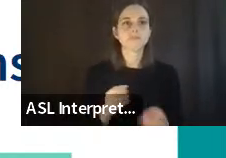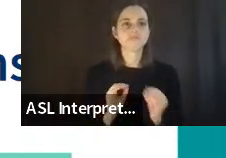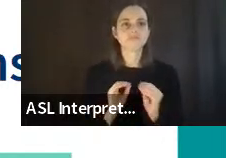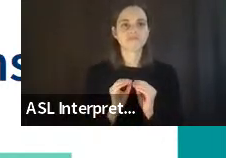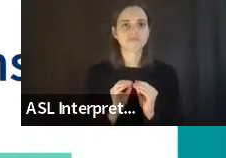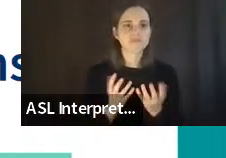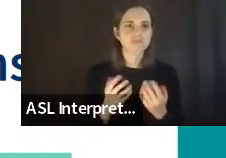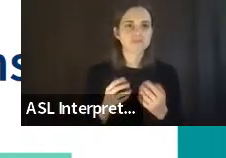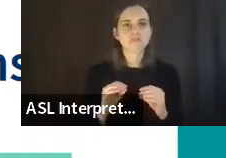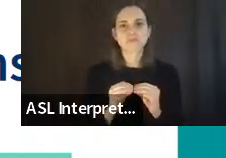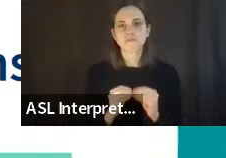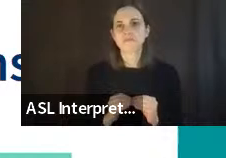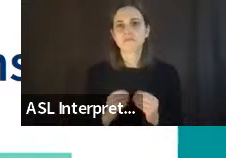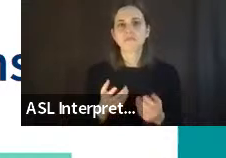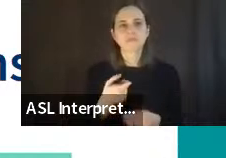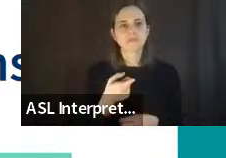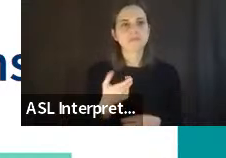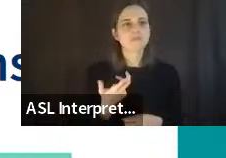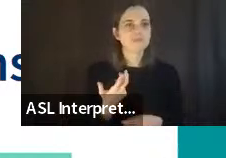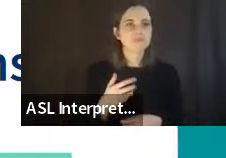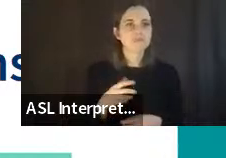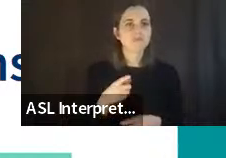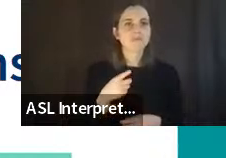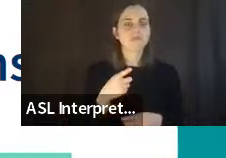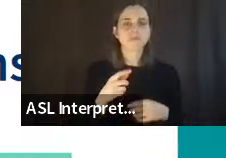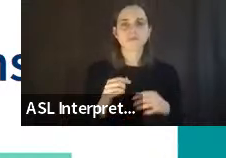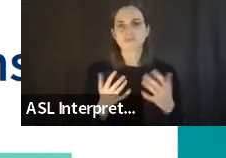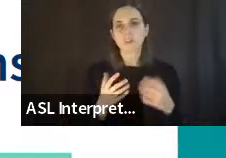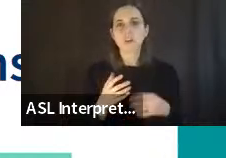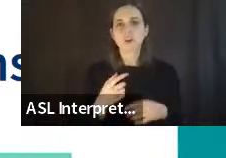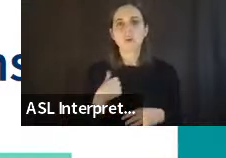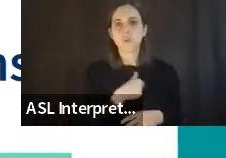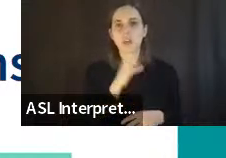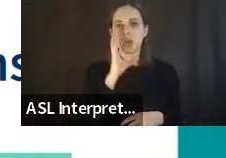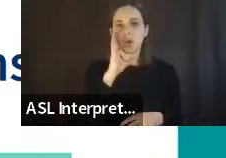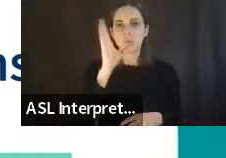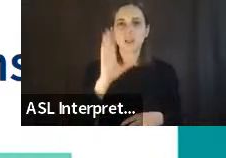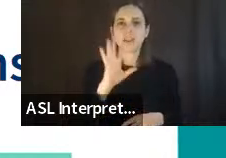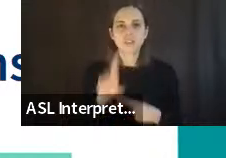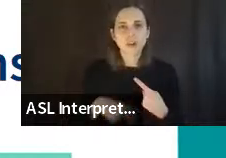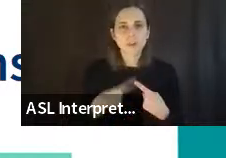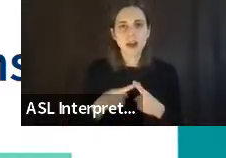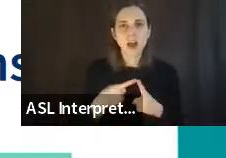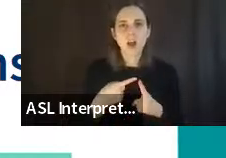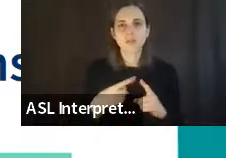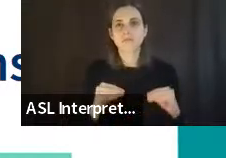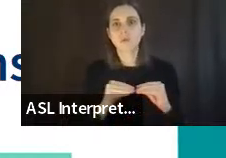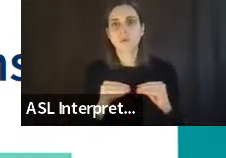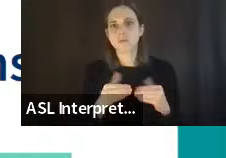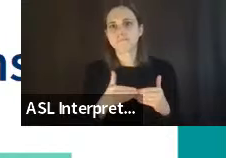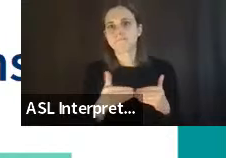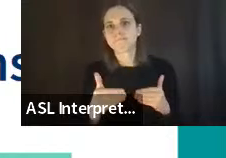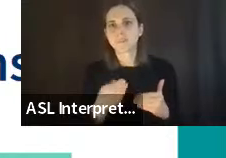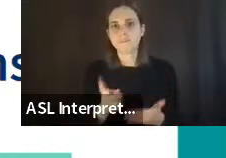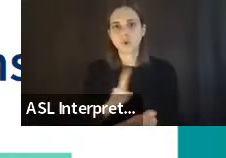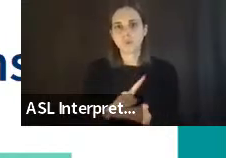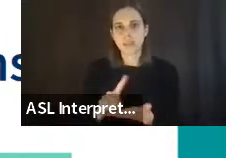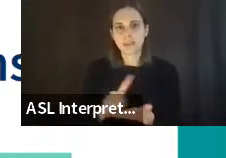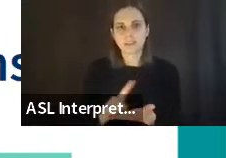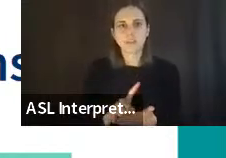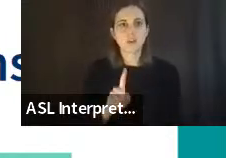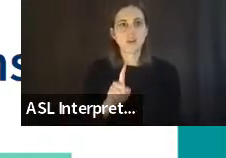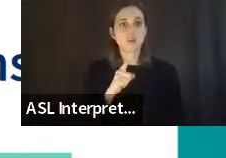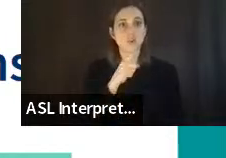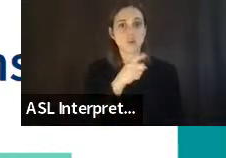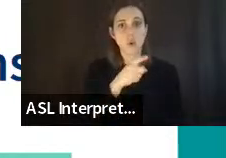be summarizing and kind of come back to you guys with in the next few weeks. So congestion, kind of hotspot locations. So we kind of showed